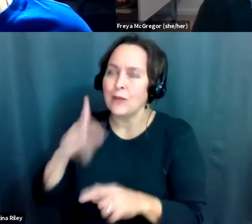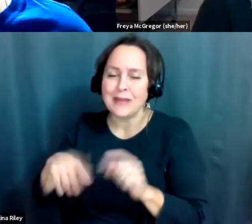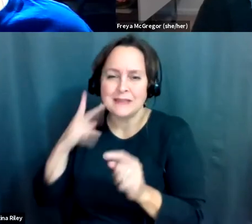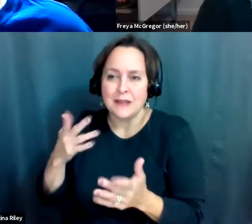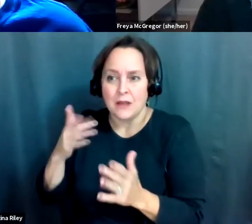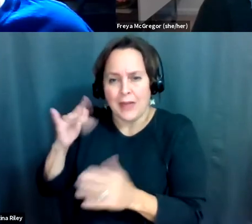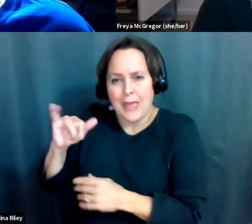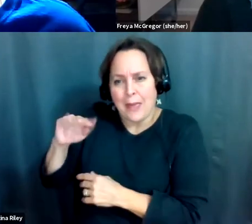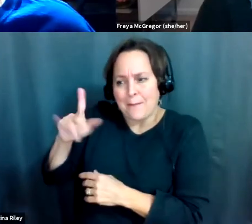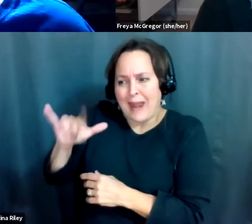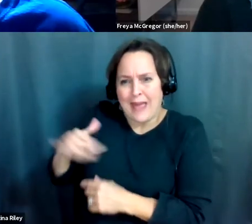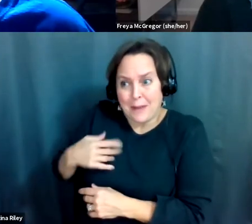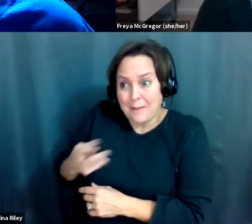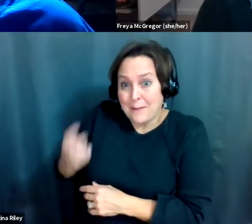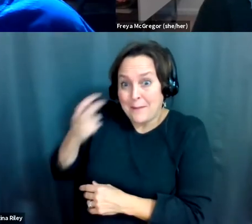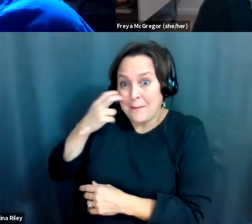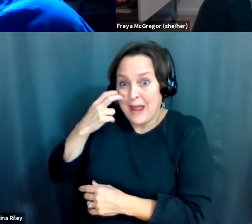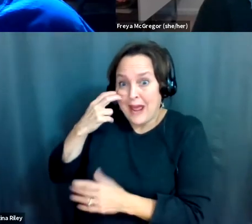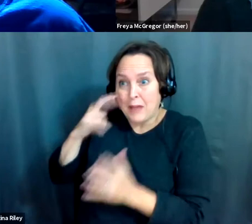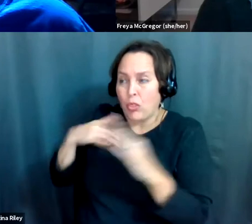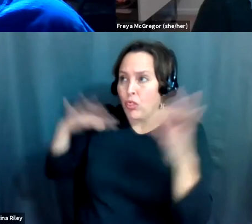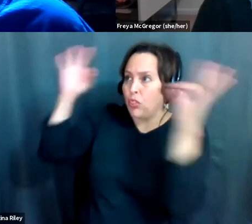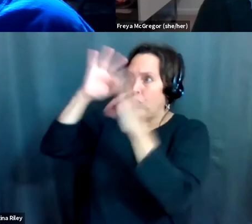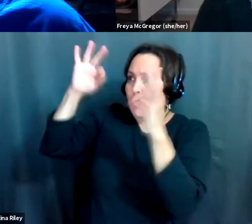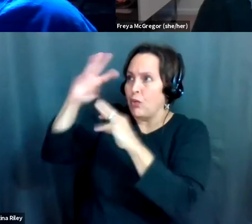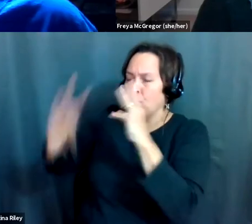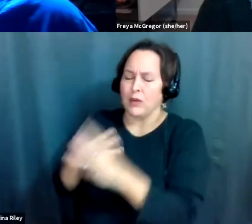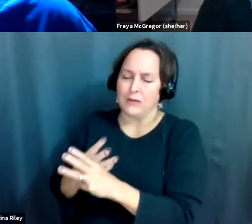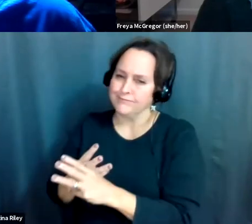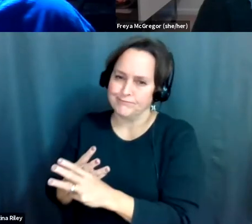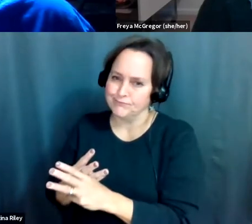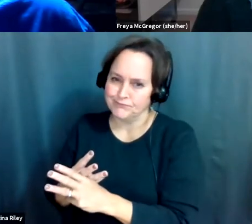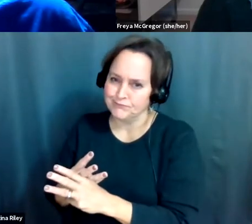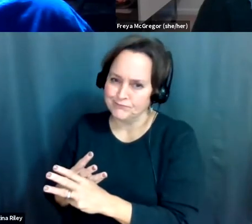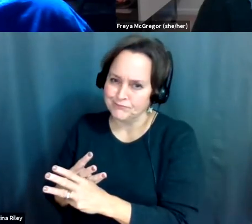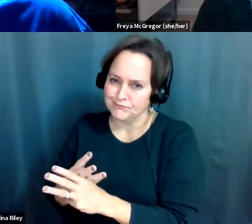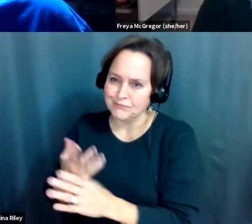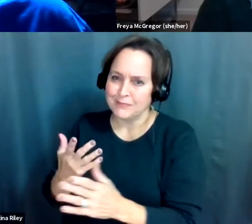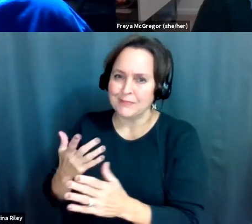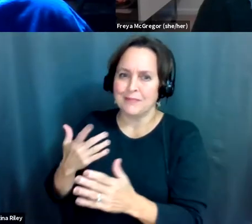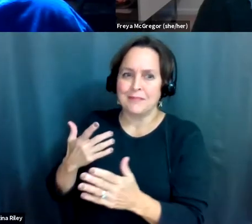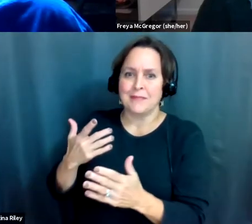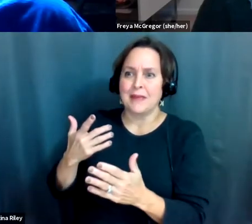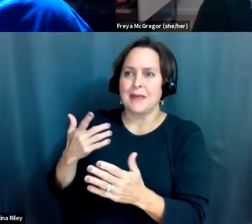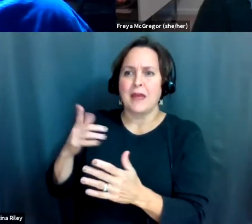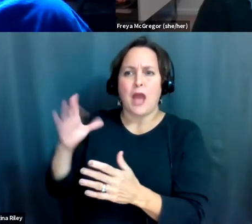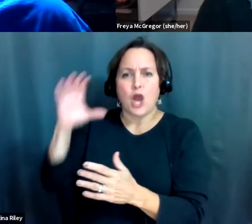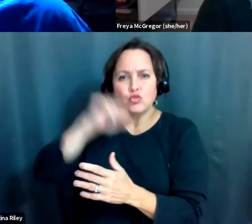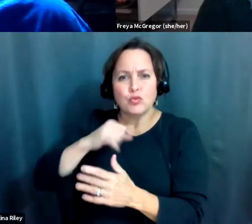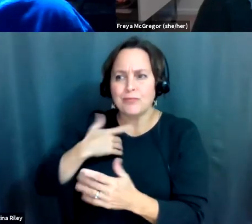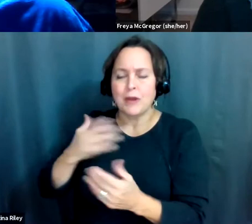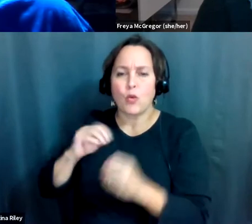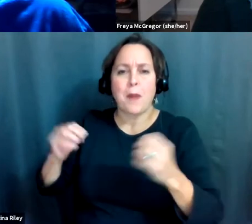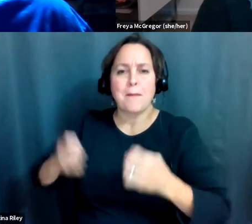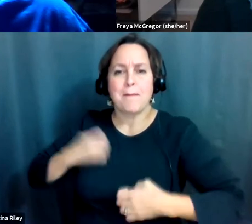I'm blind, I have no awareness of what's going on in the world and also no ability to feel emotions about things and